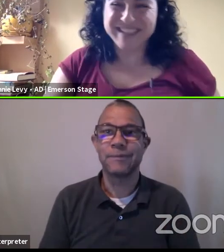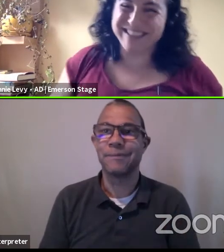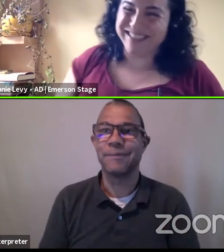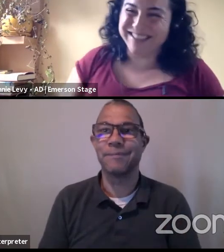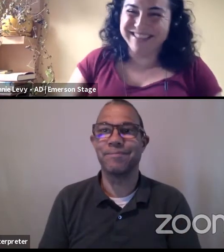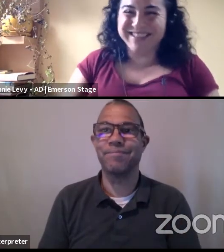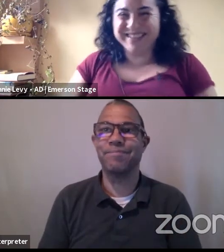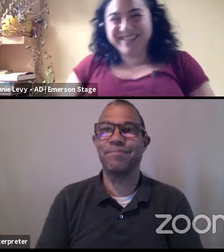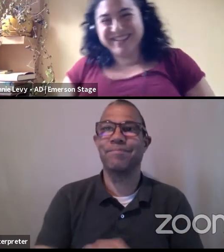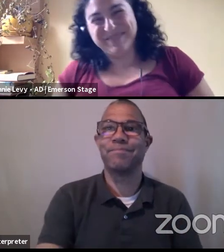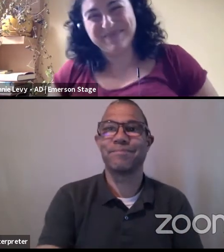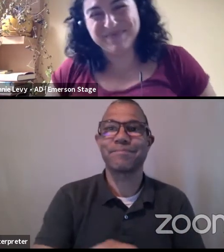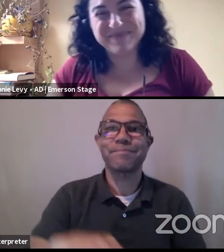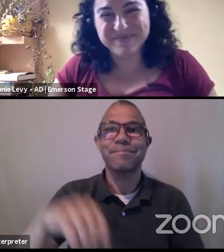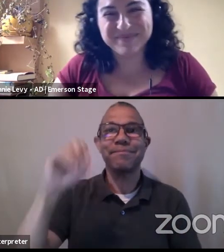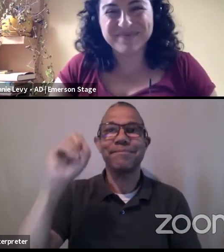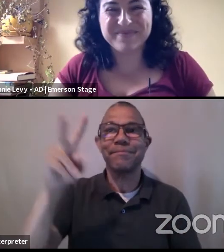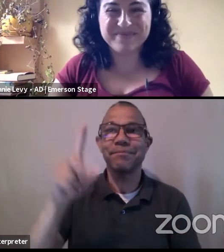Sure.